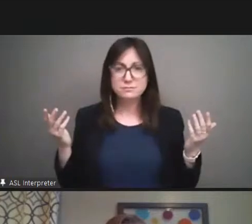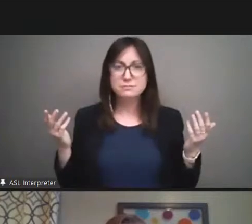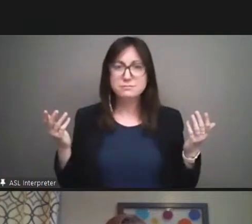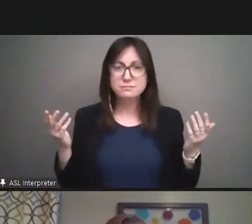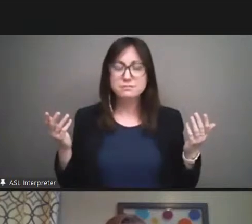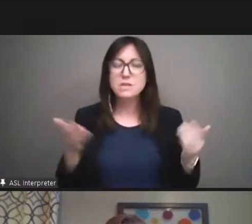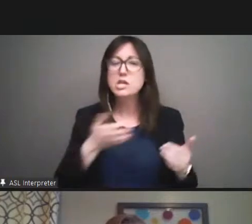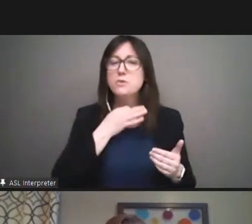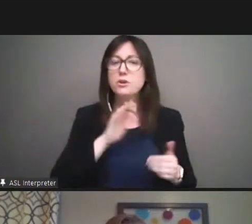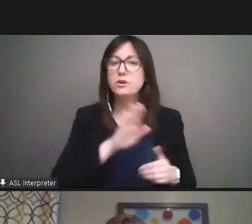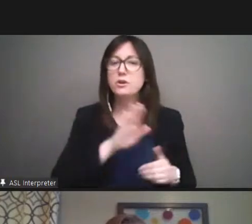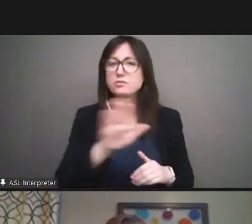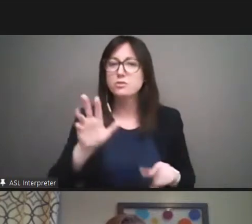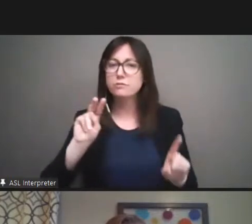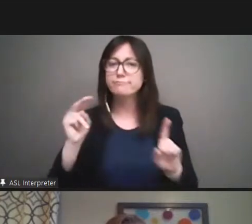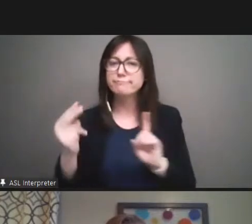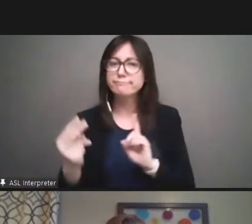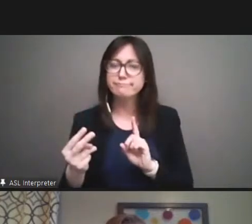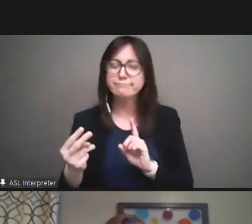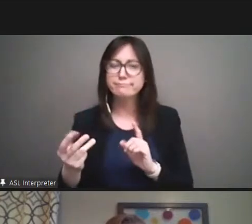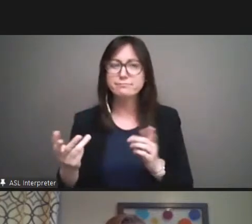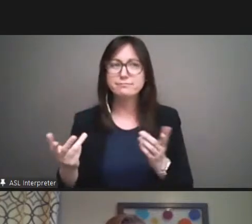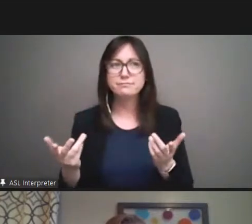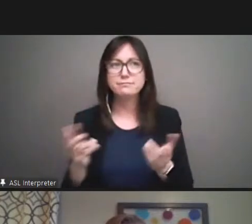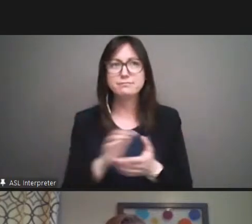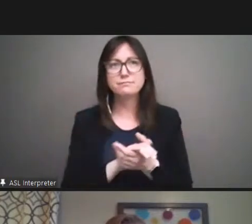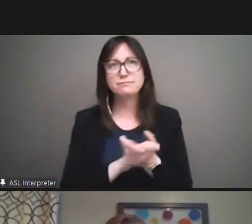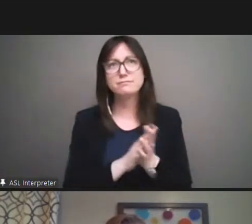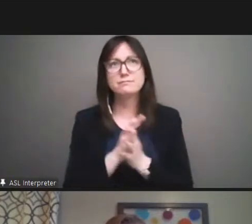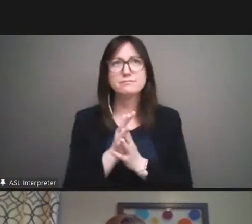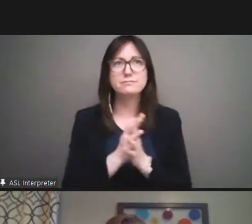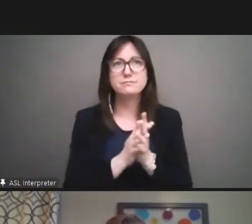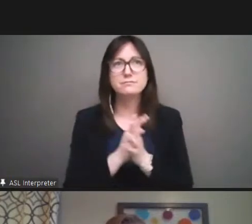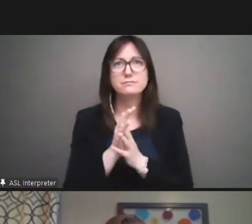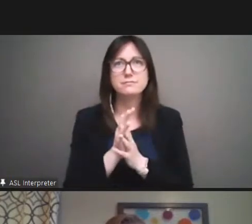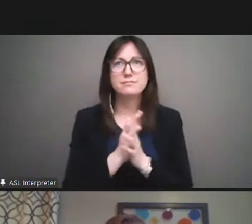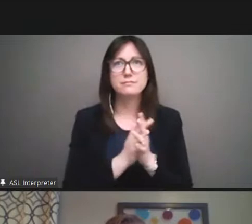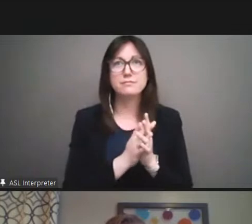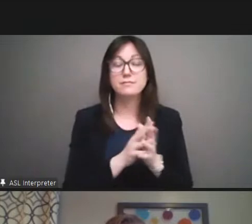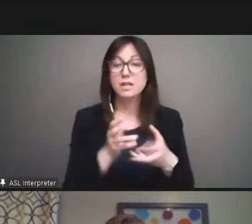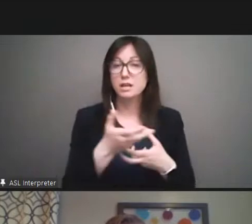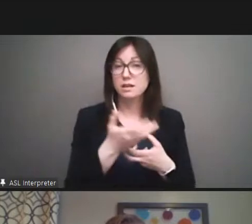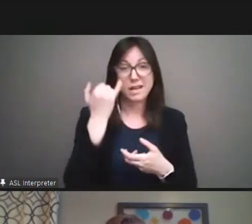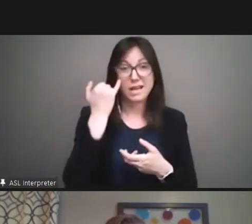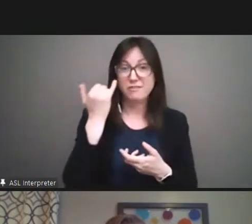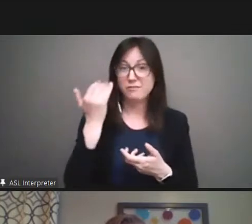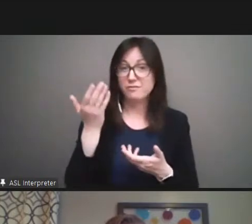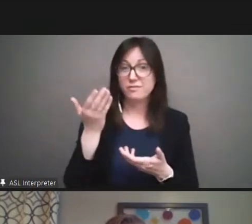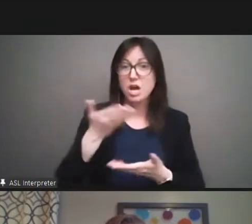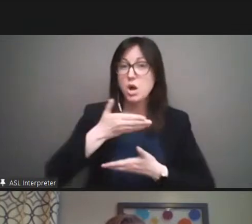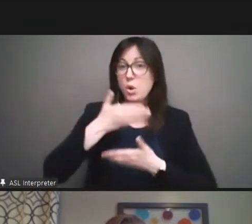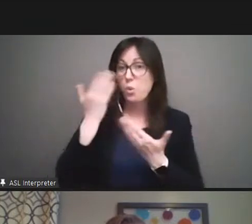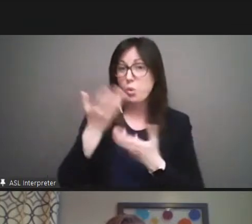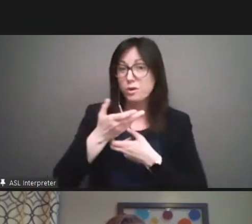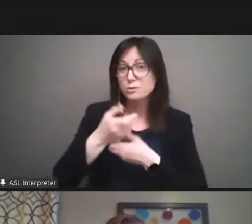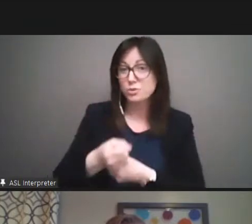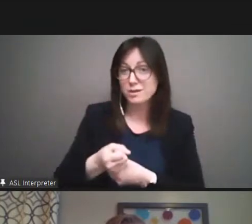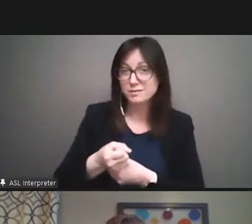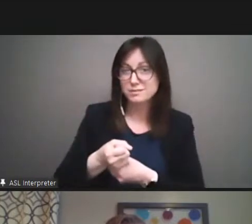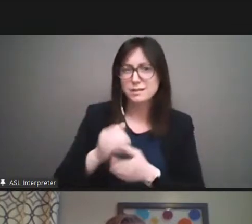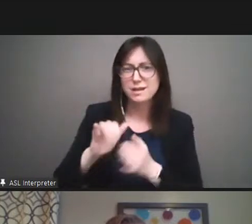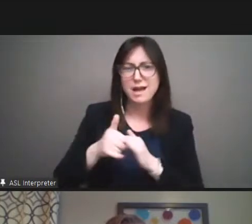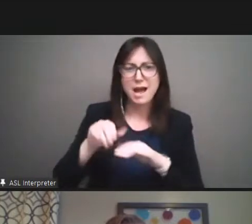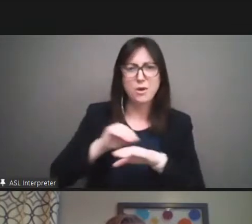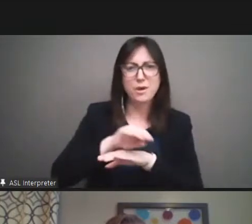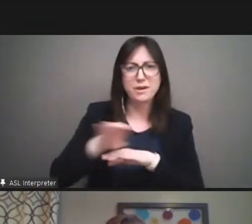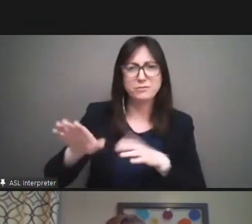each person's thoughts in terms of like how trust can affect our participation and how in our communities and our